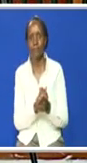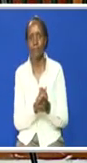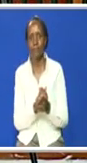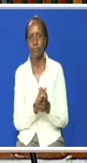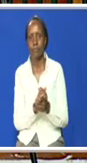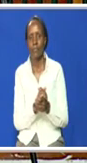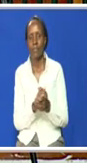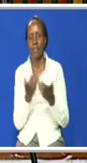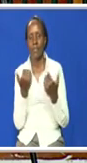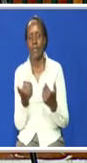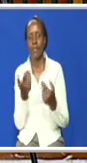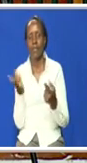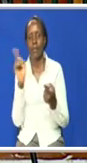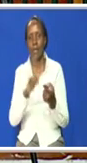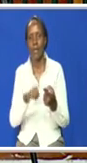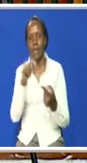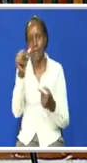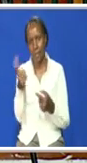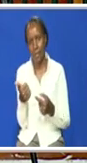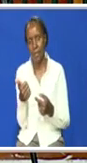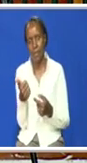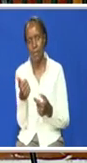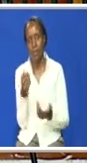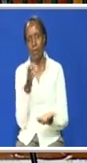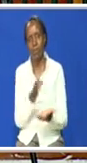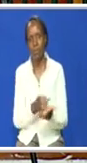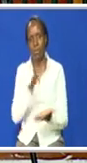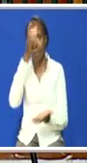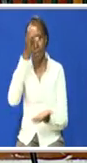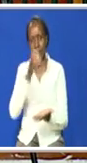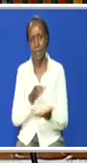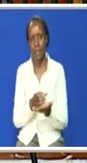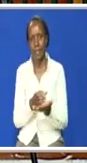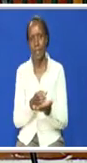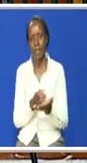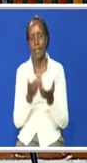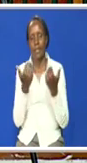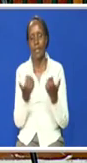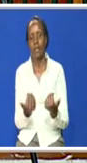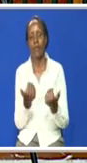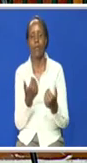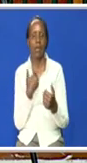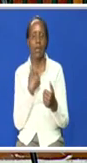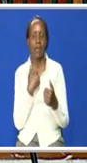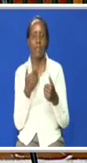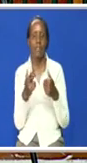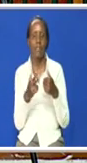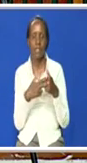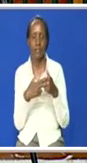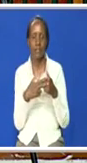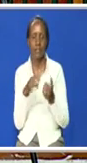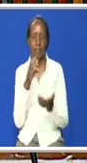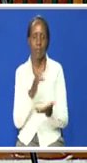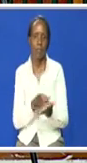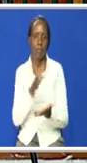I add another bottle top. Now they are seven bottle